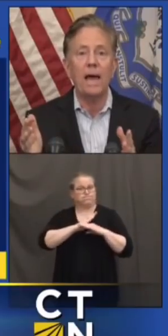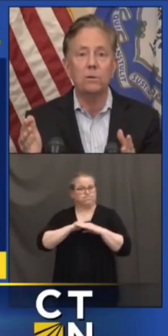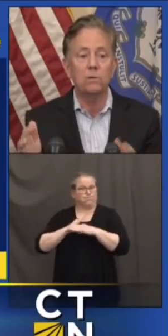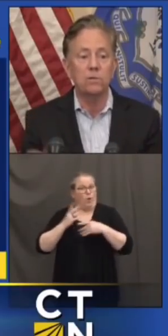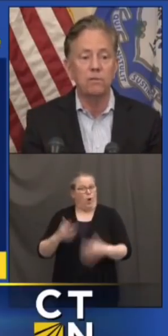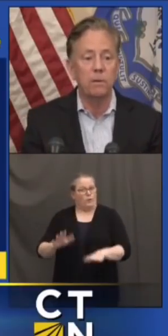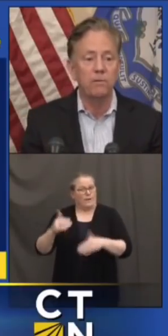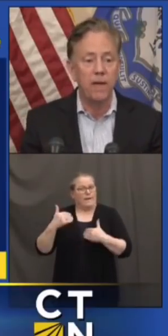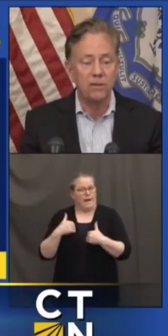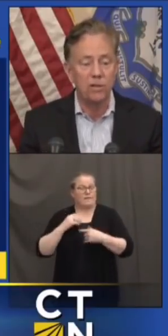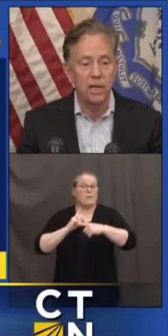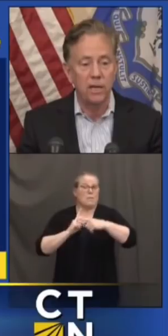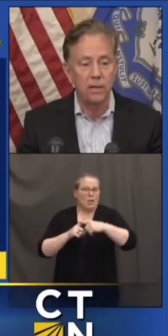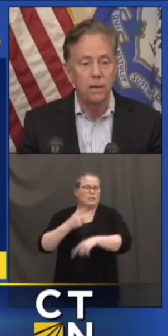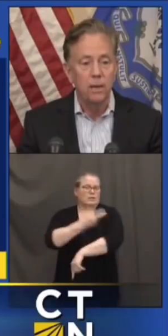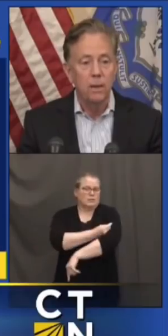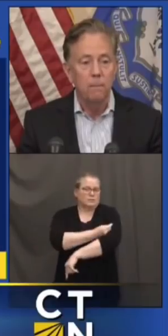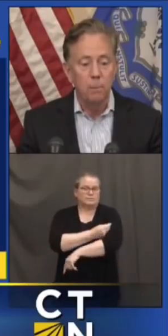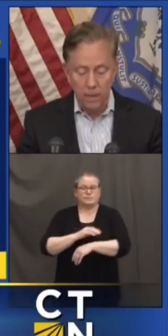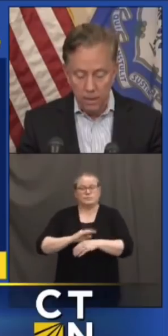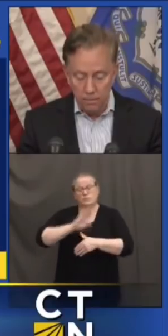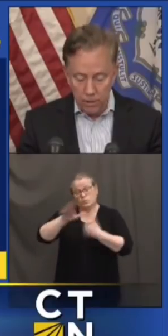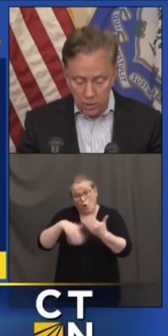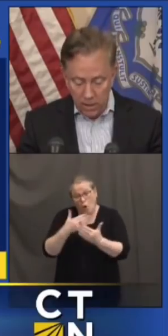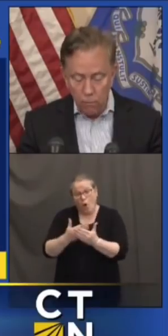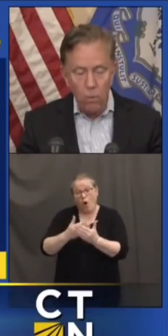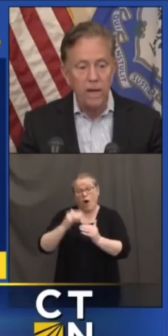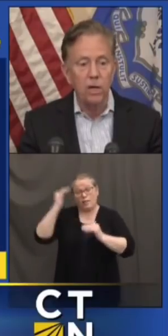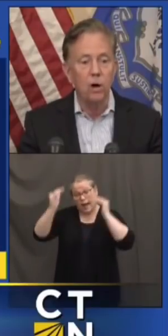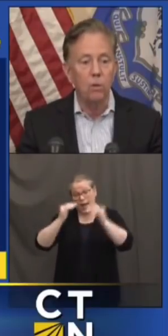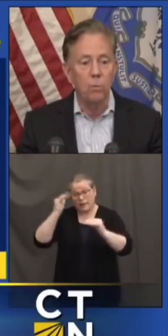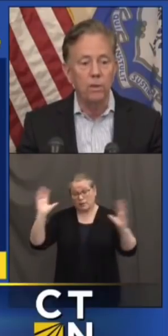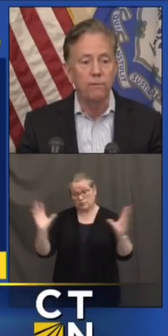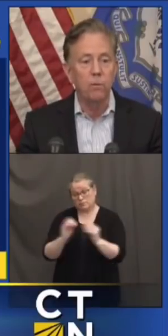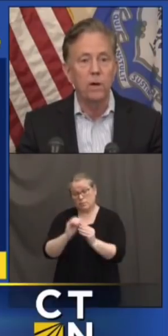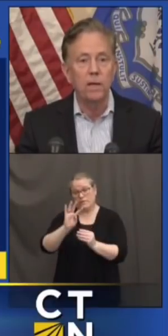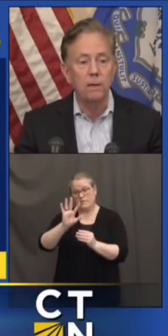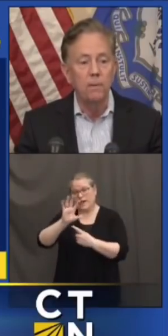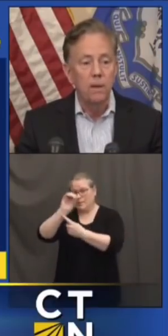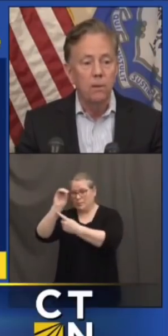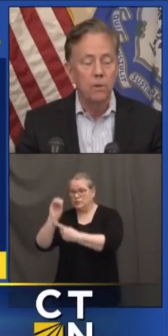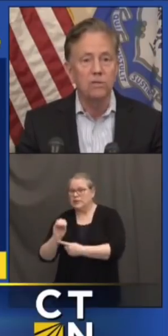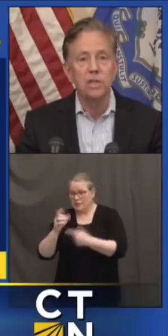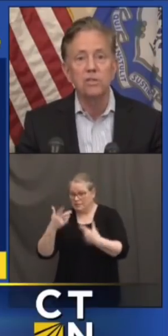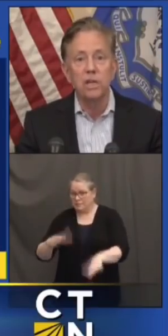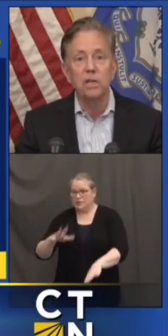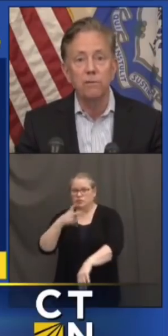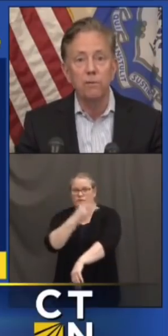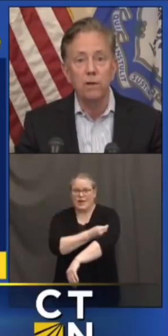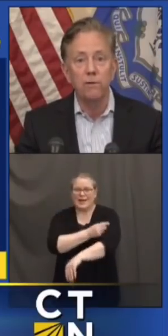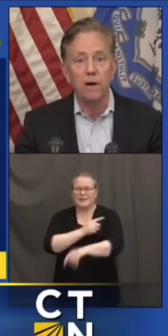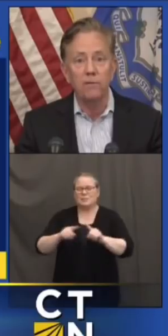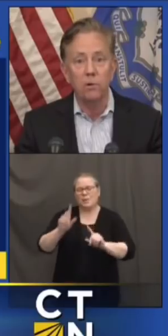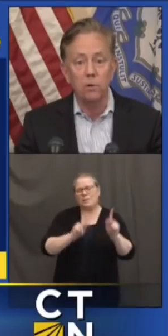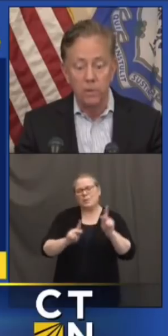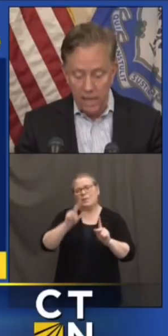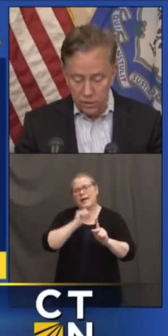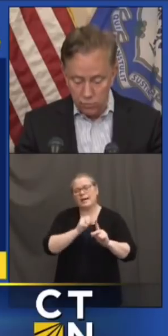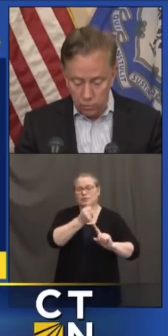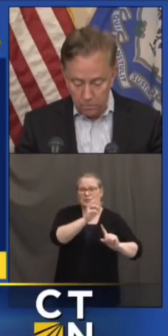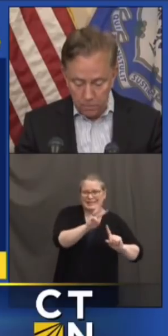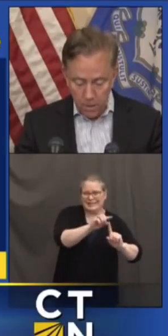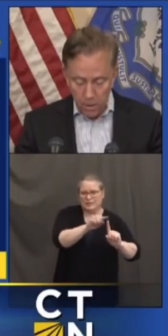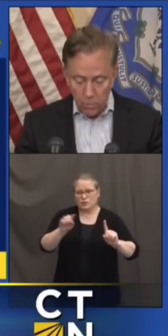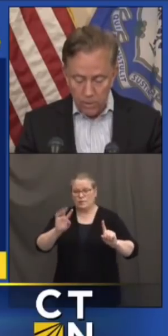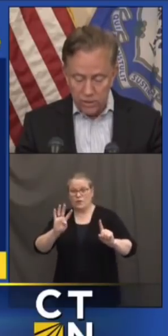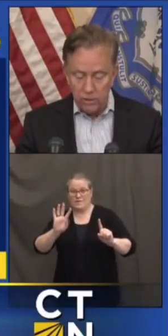all adults have been vaccinated, but we still have a way to go with the 16 to 45-year-old age